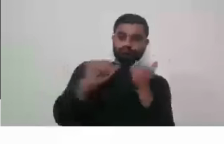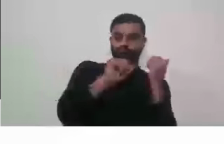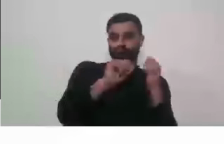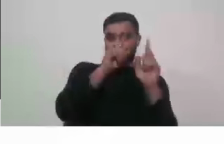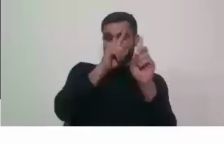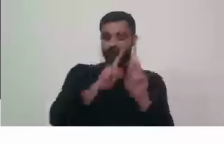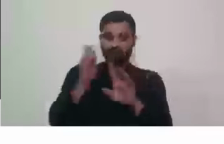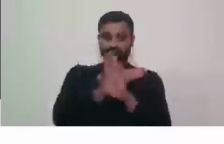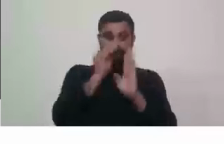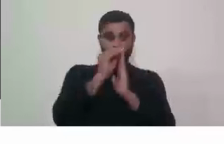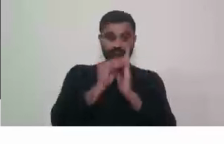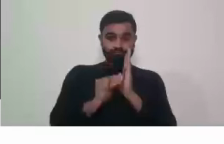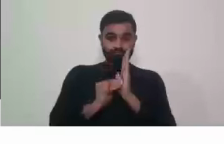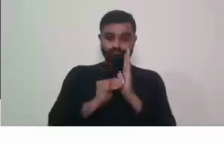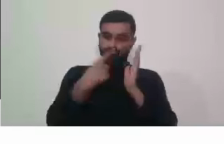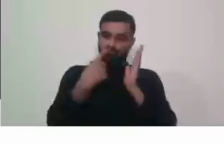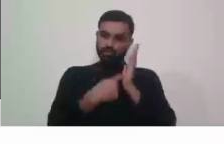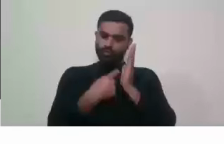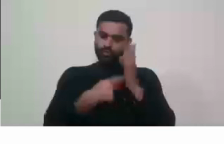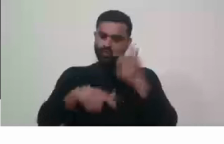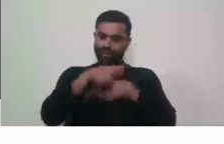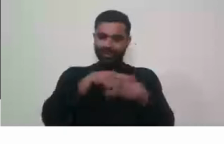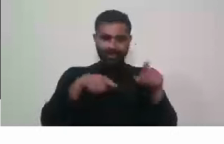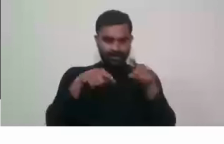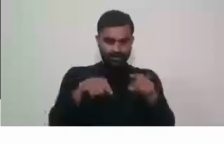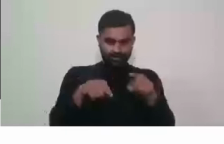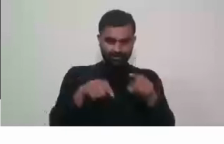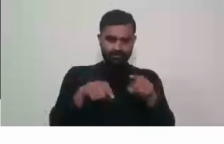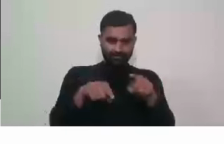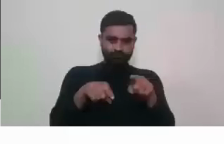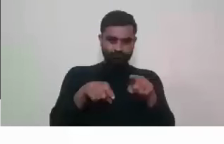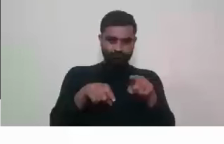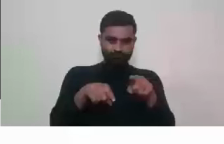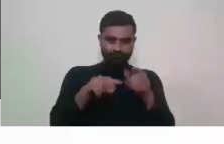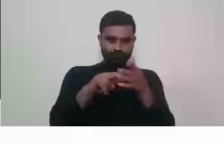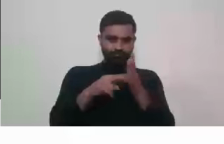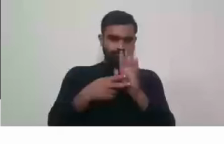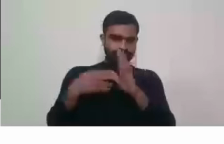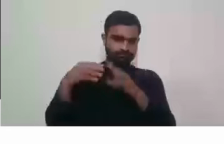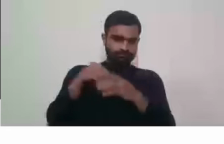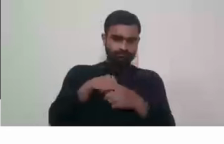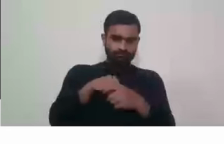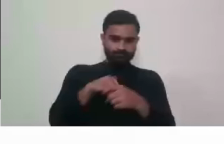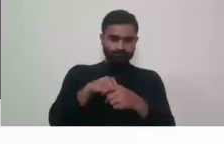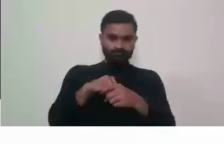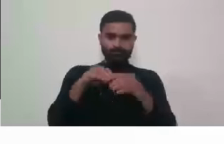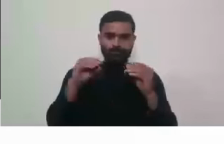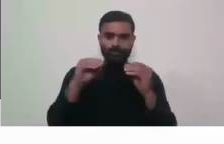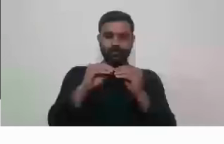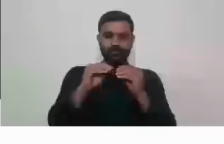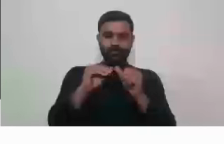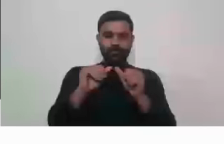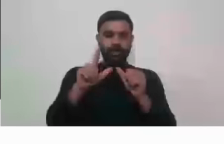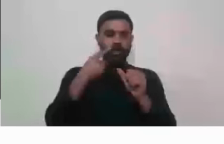you mentioned about hierarchy of languages, should uh-huh, not be coming in. Pubali Agarwal shares that